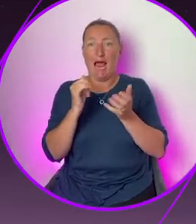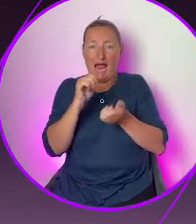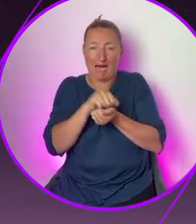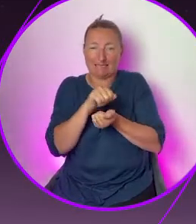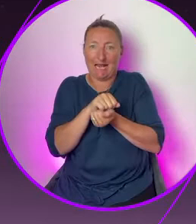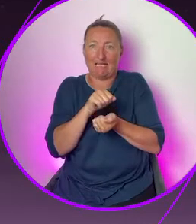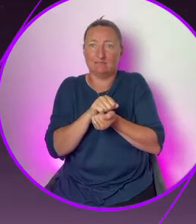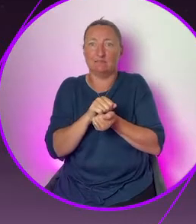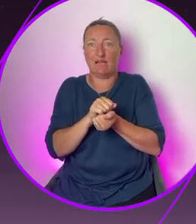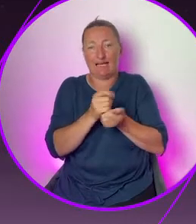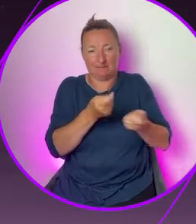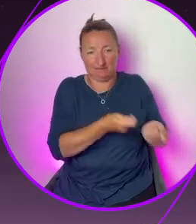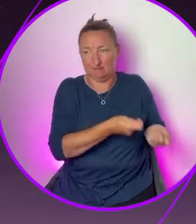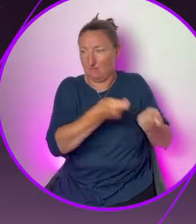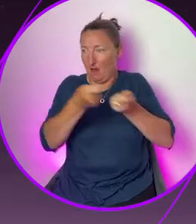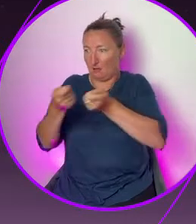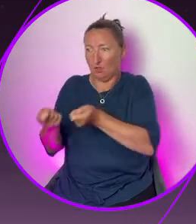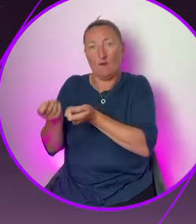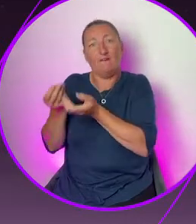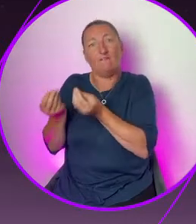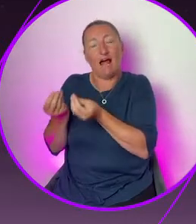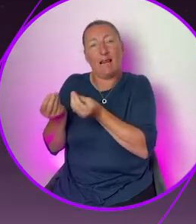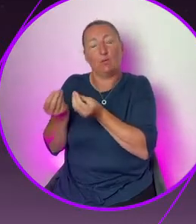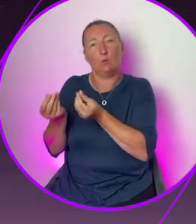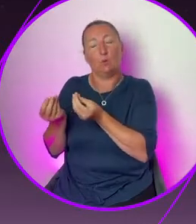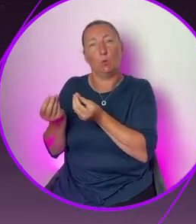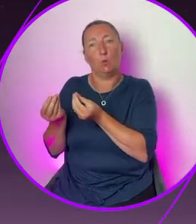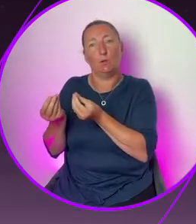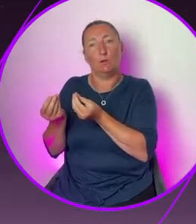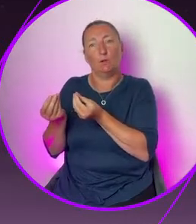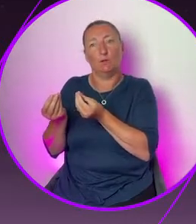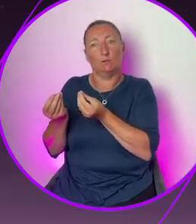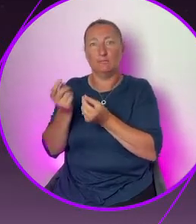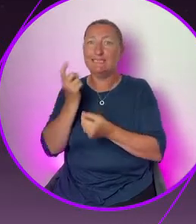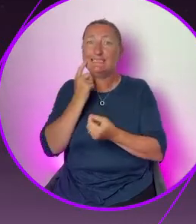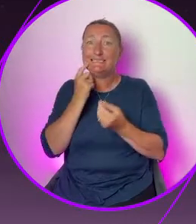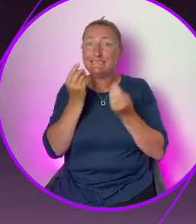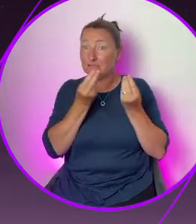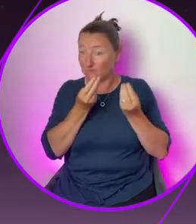value, as in move through as economic agents between seamlessly